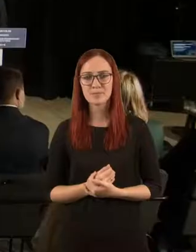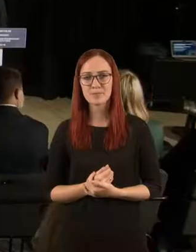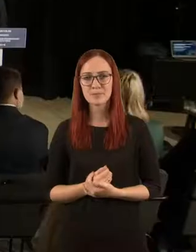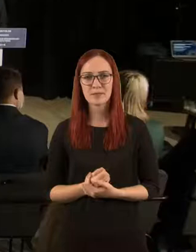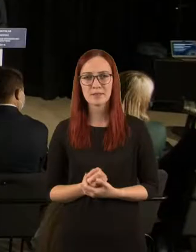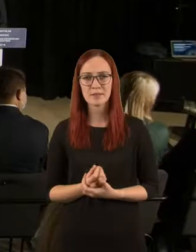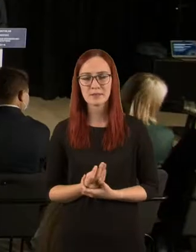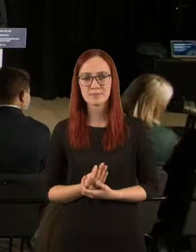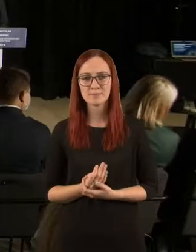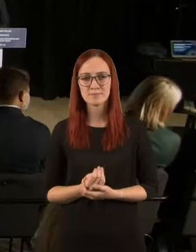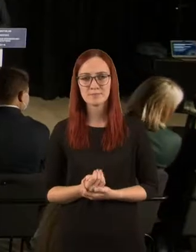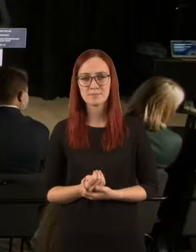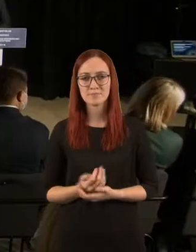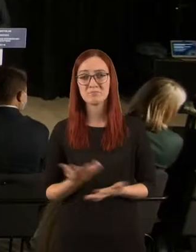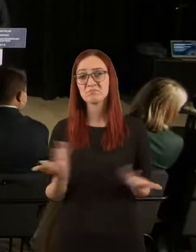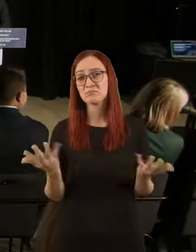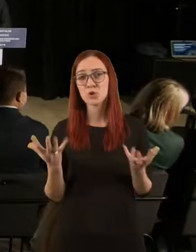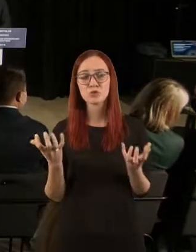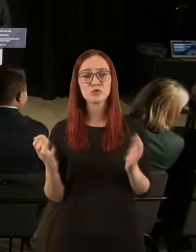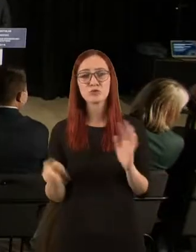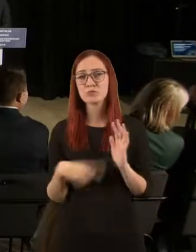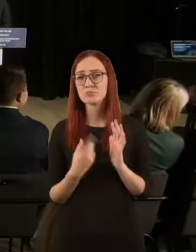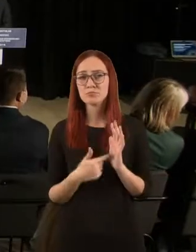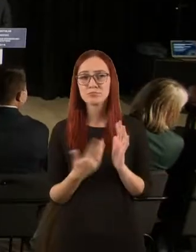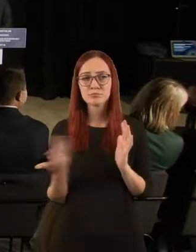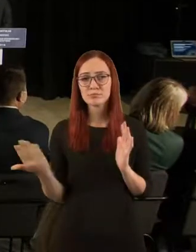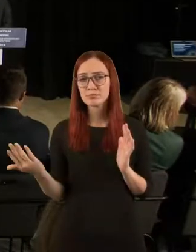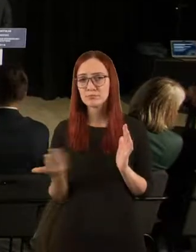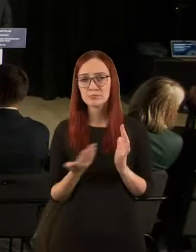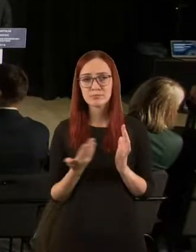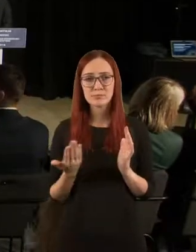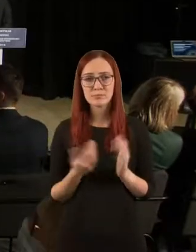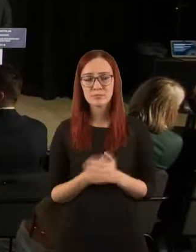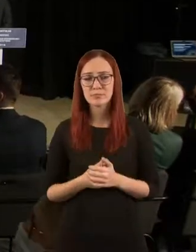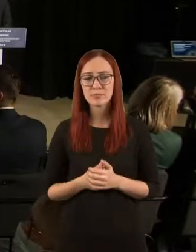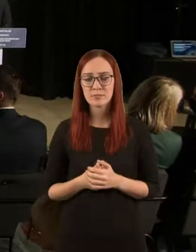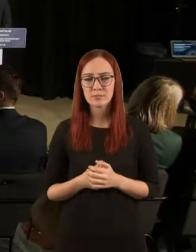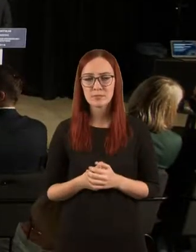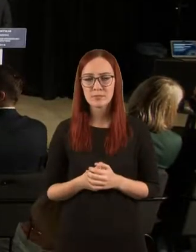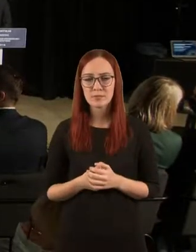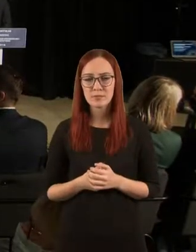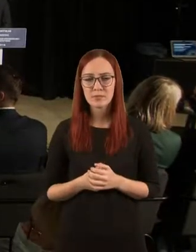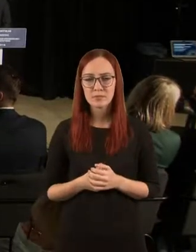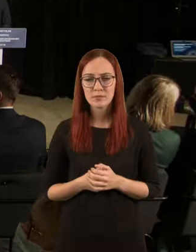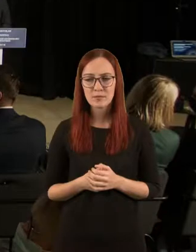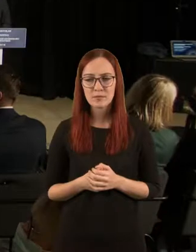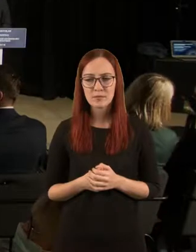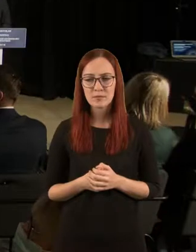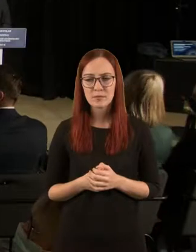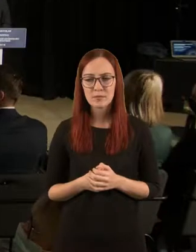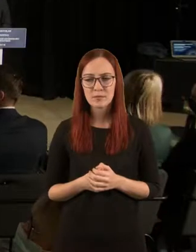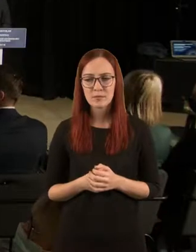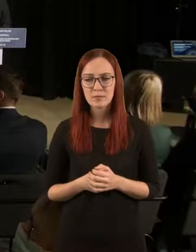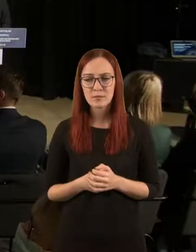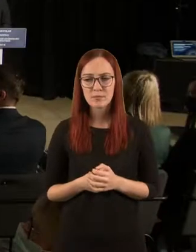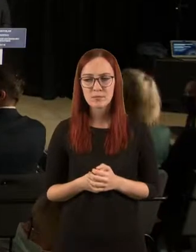not to drive your cars on every occasion. Are there any more questions from the